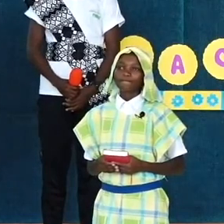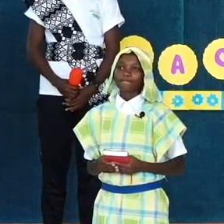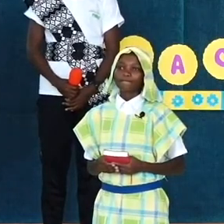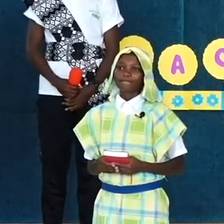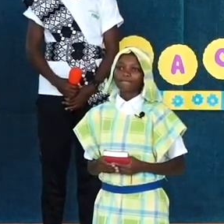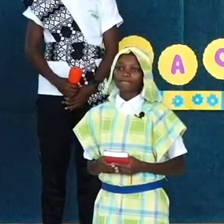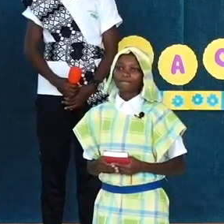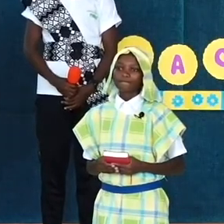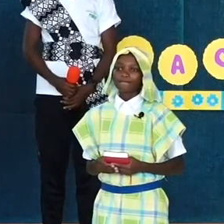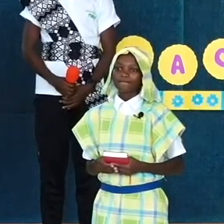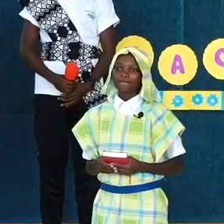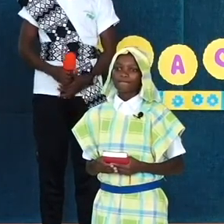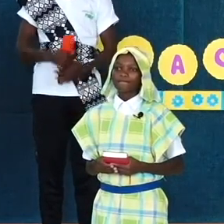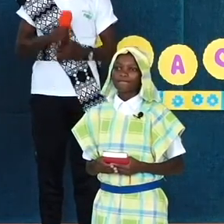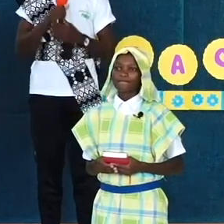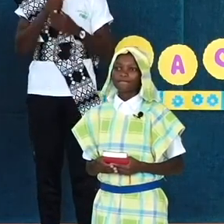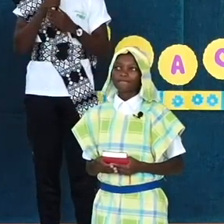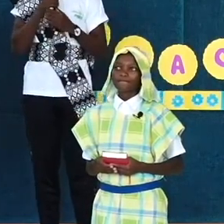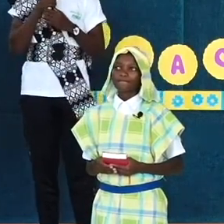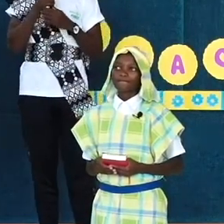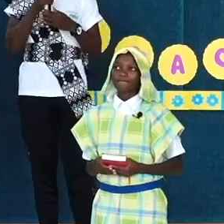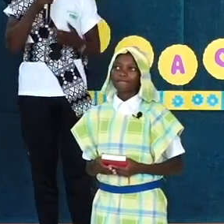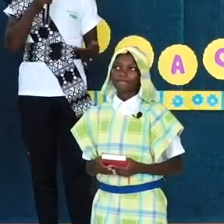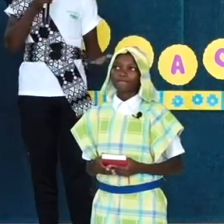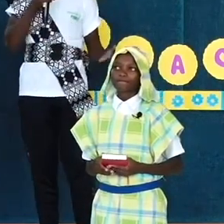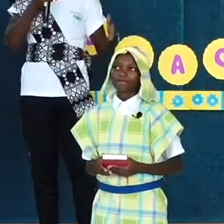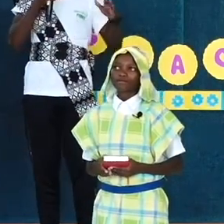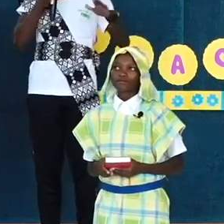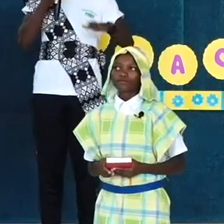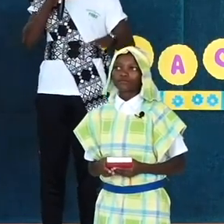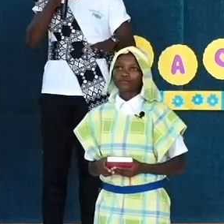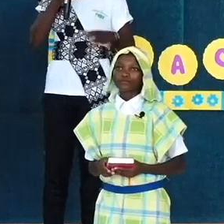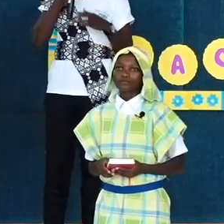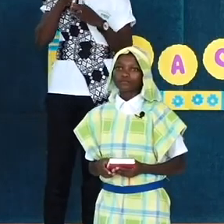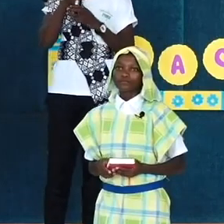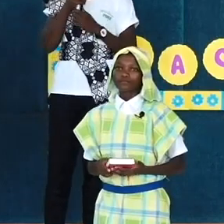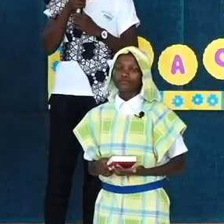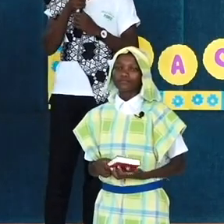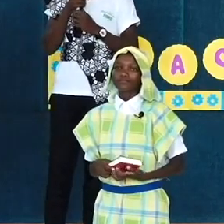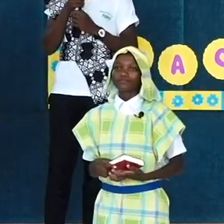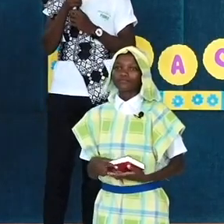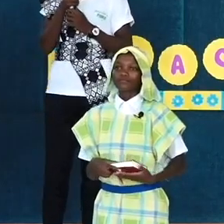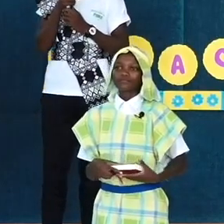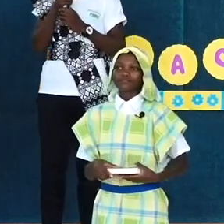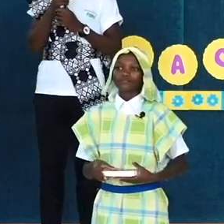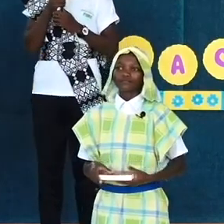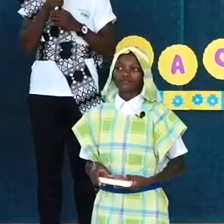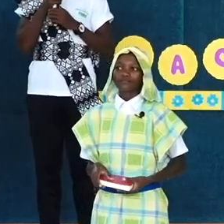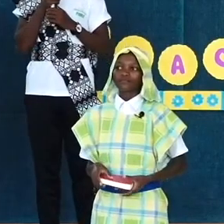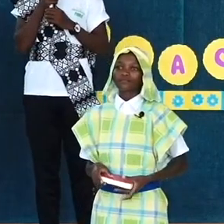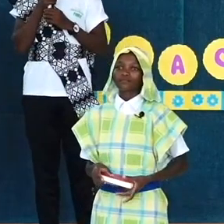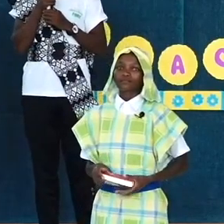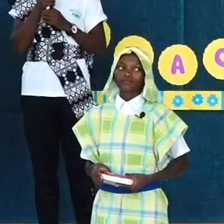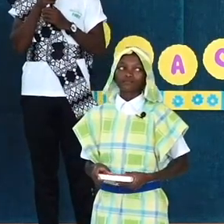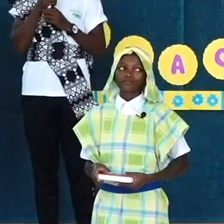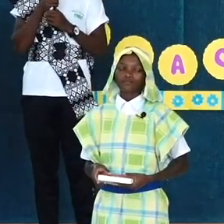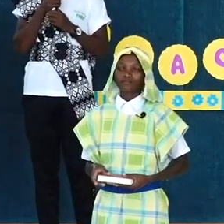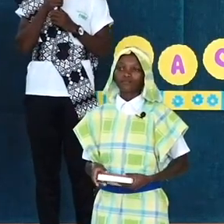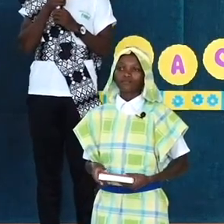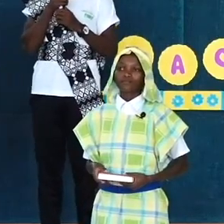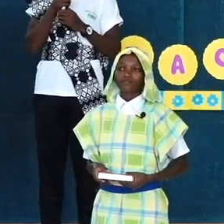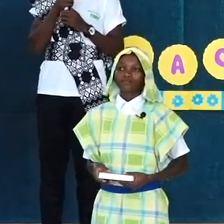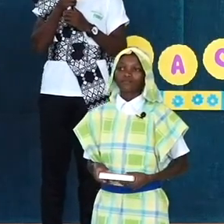truth girded around his waist. Oh, how the tables have turned. The champion moved to the other team, whose skills